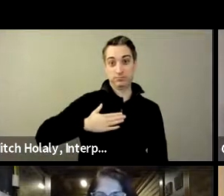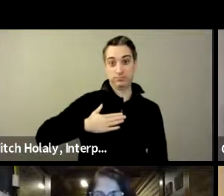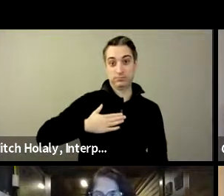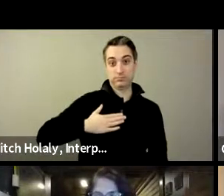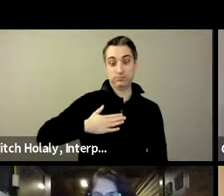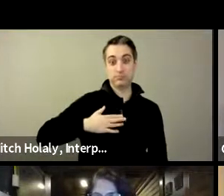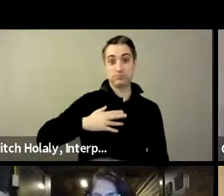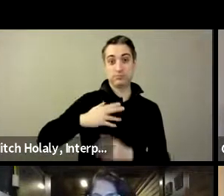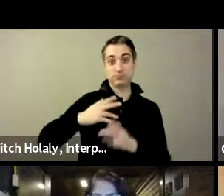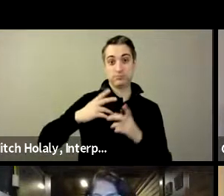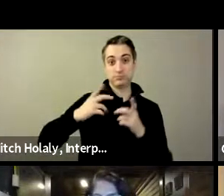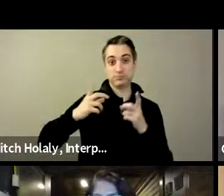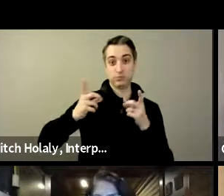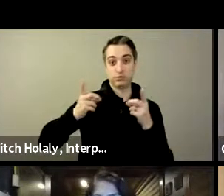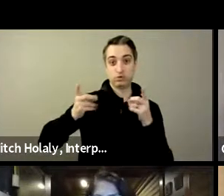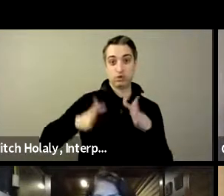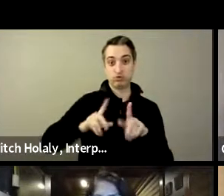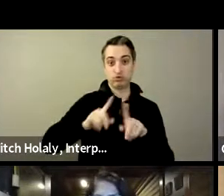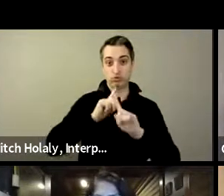director's report.